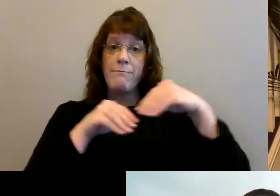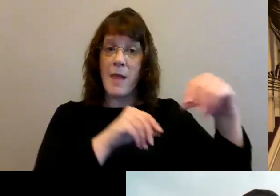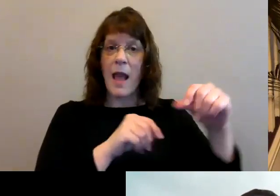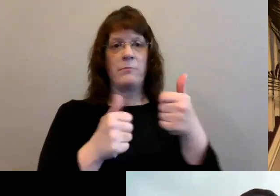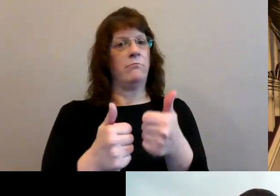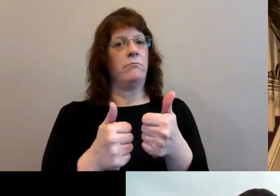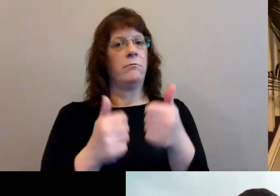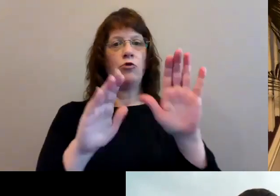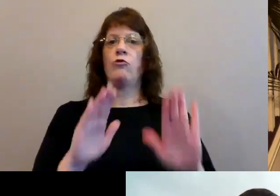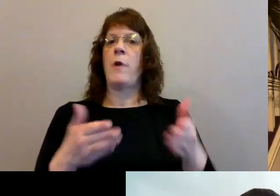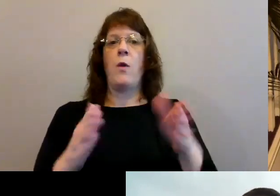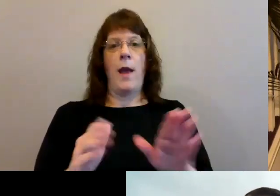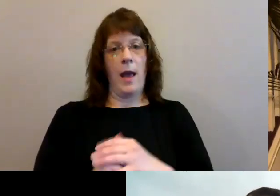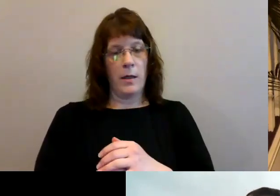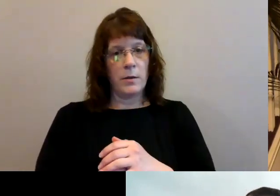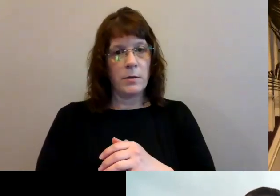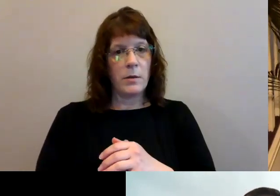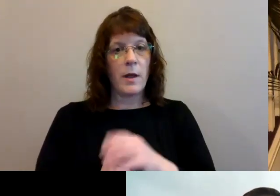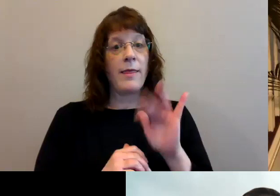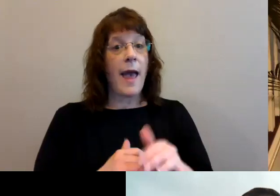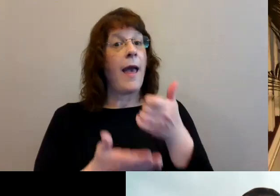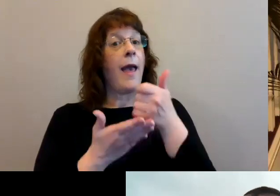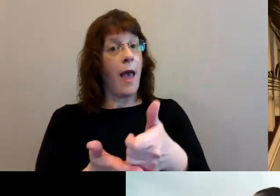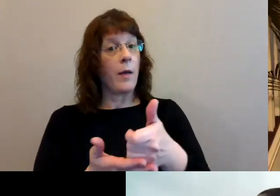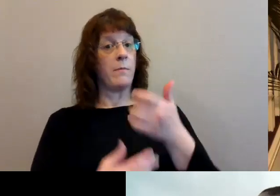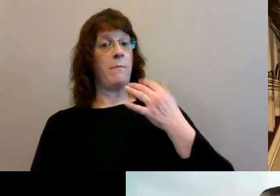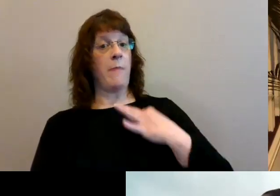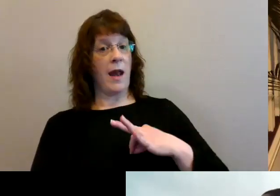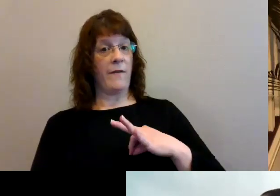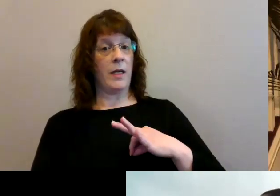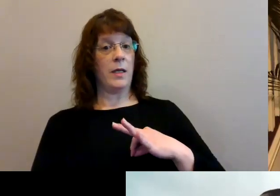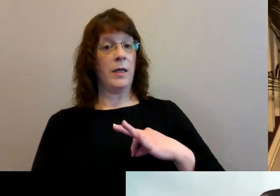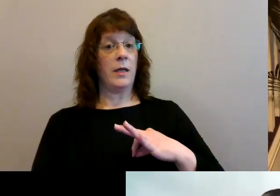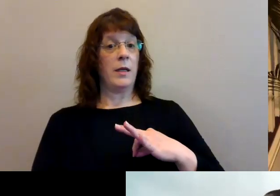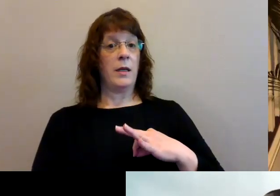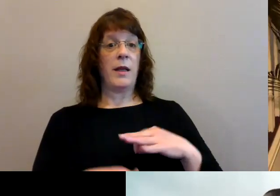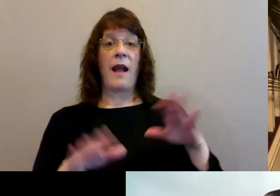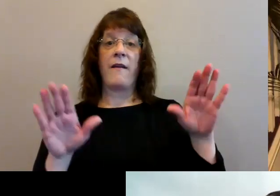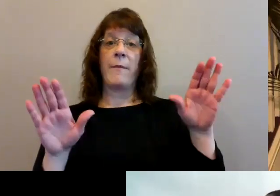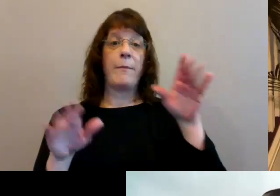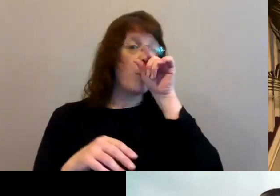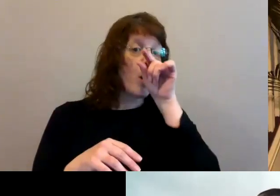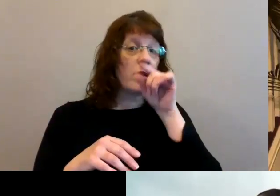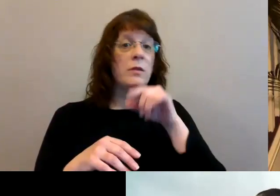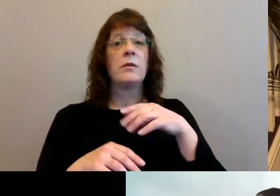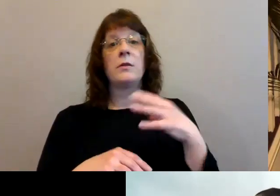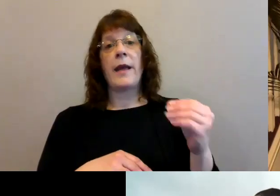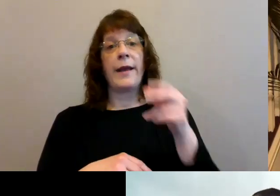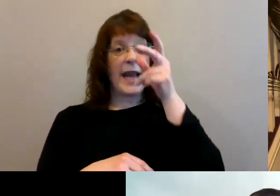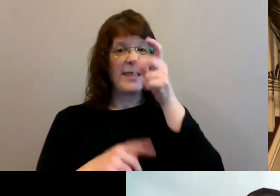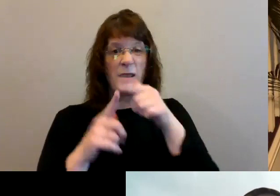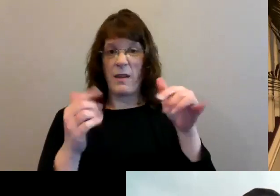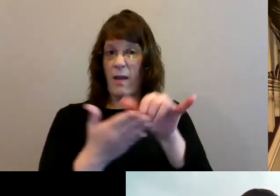not only does that potentially benefit the flying organism, like so it'd be like the birds and the insects and so